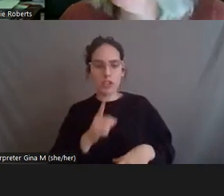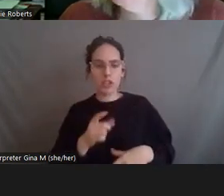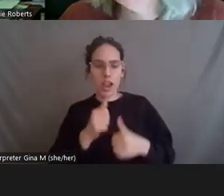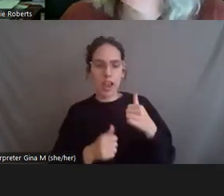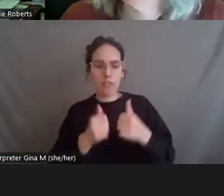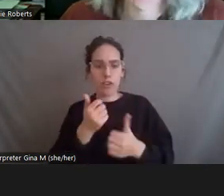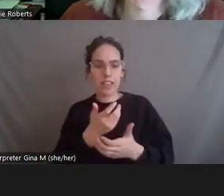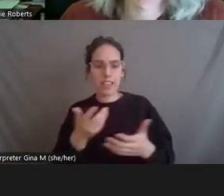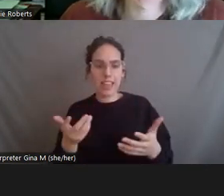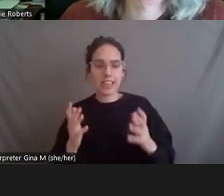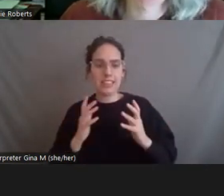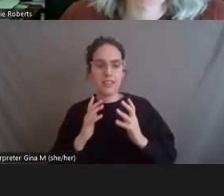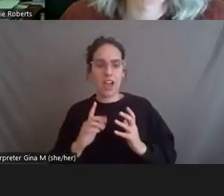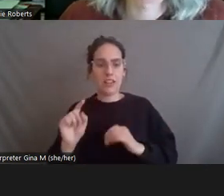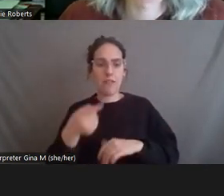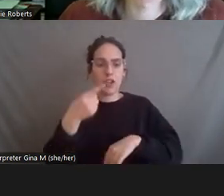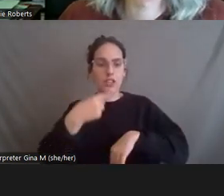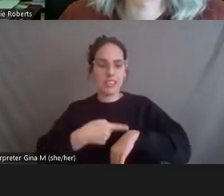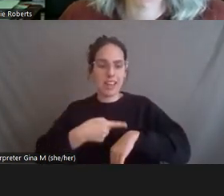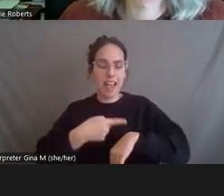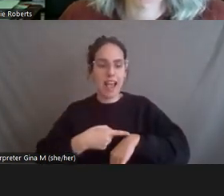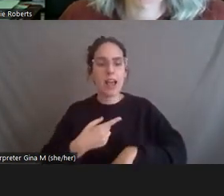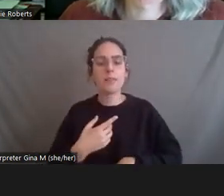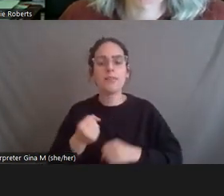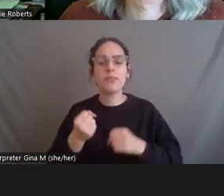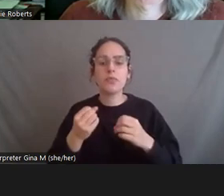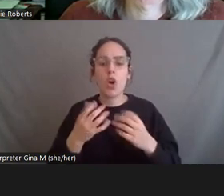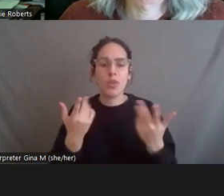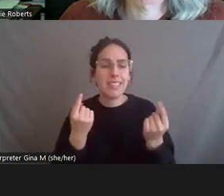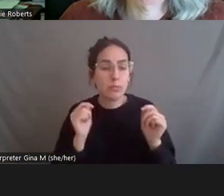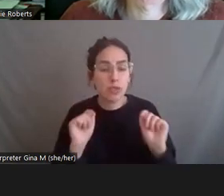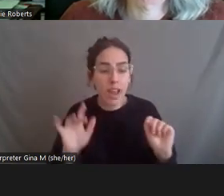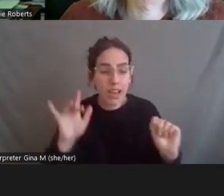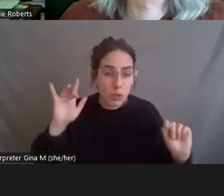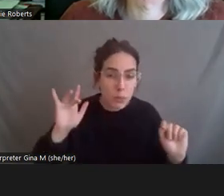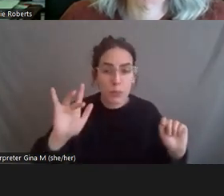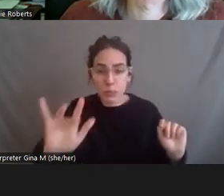time. And so definitely keep on trying to hit that got it button. Maybe it's just